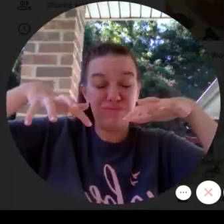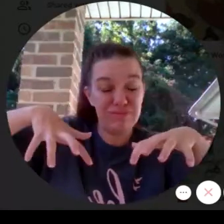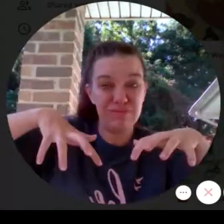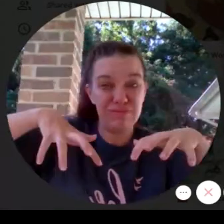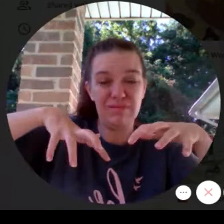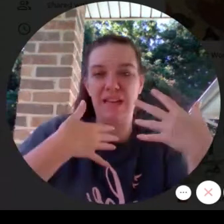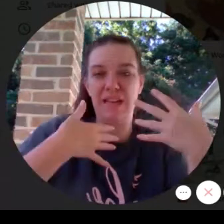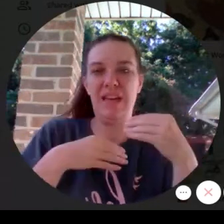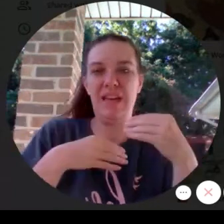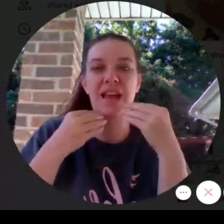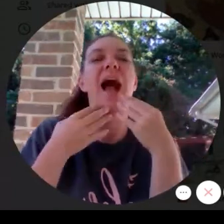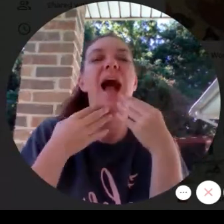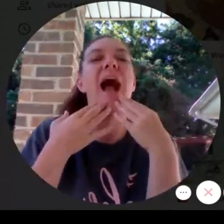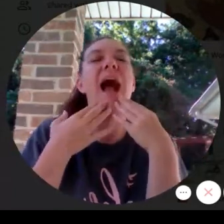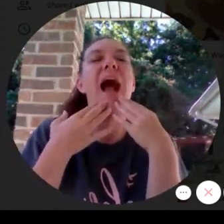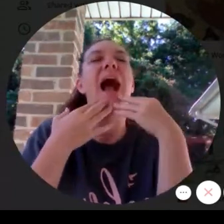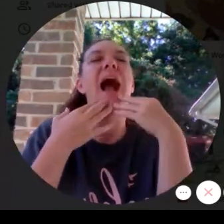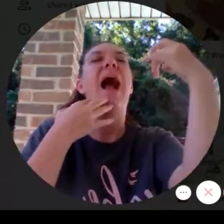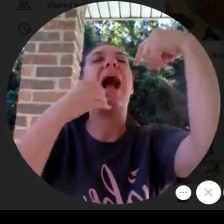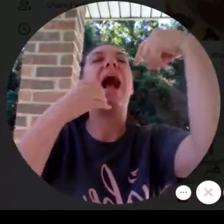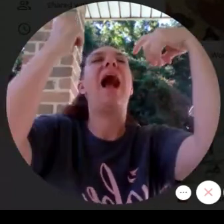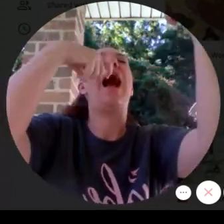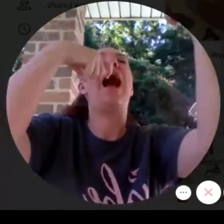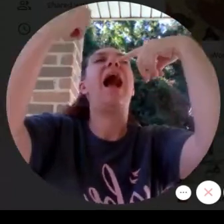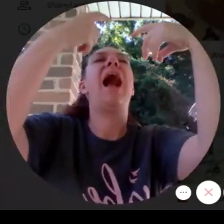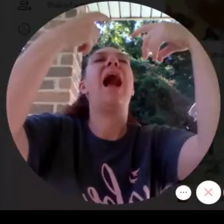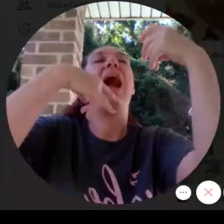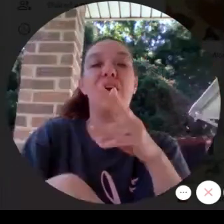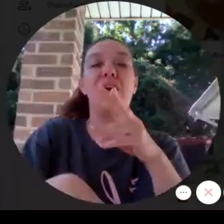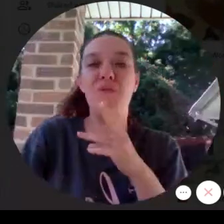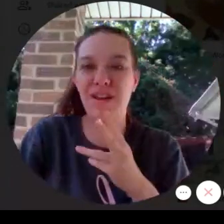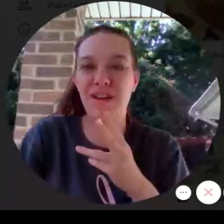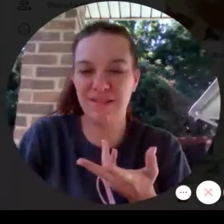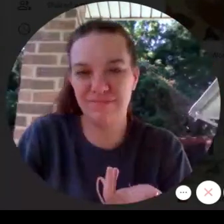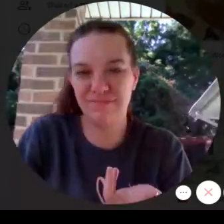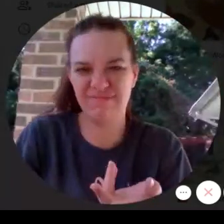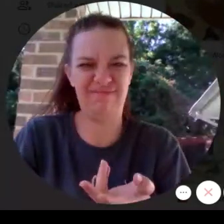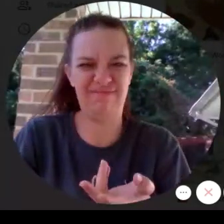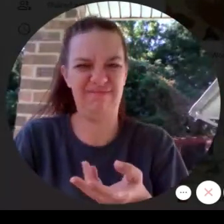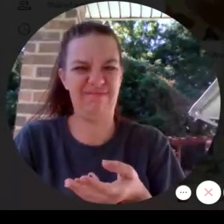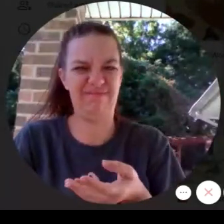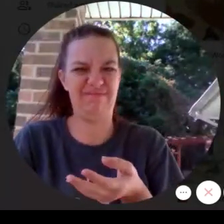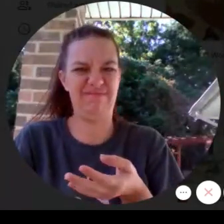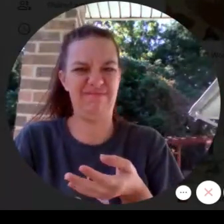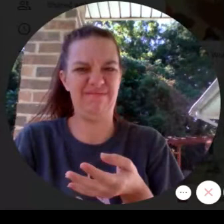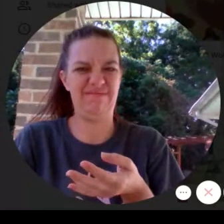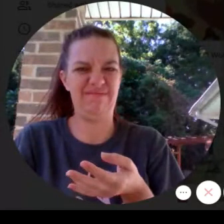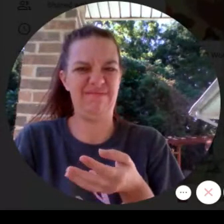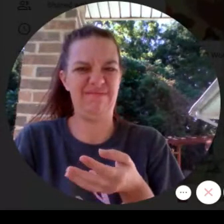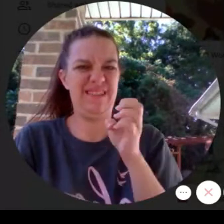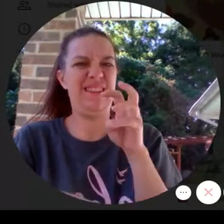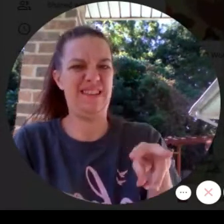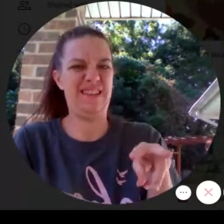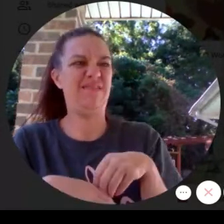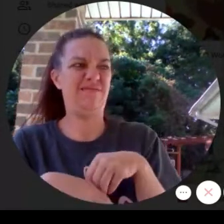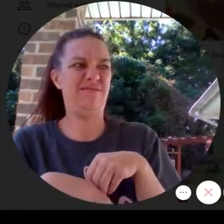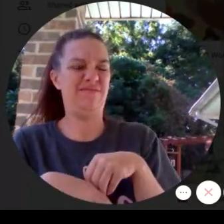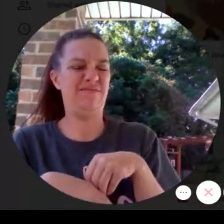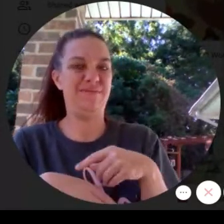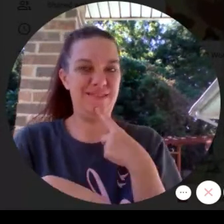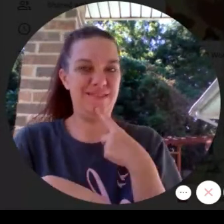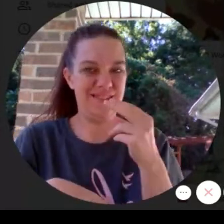held open his mouth to catch some of the water. "Gross, Stuart," said